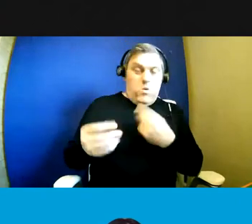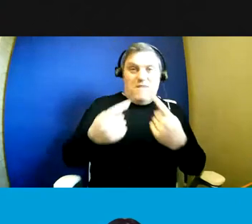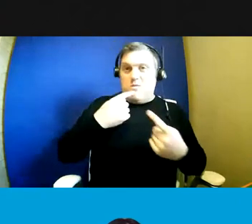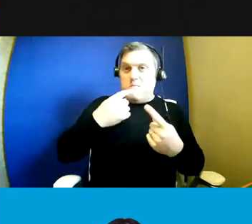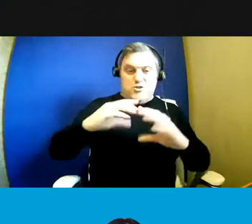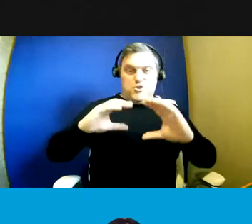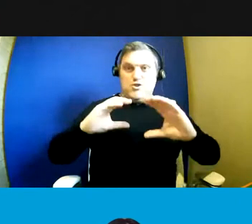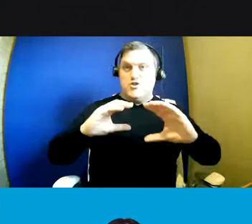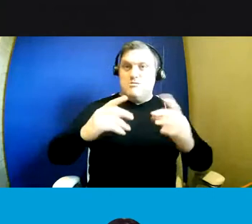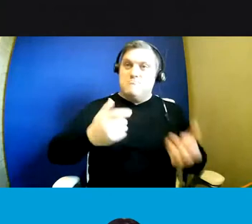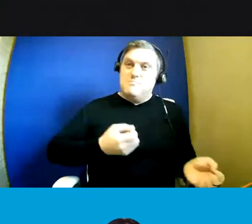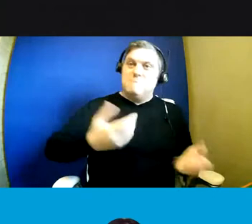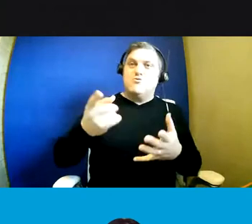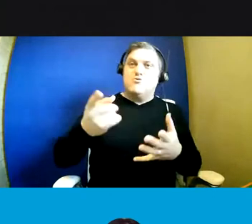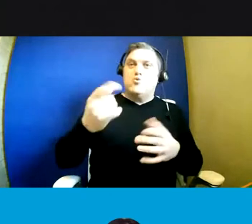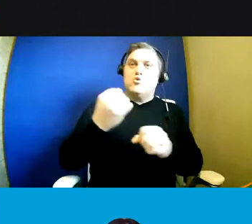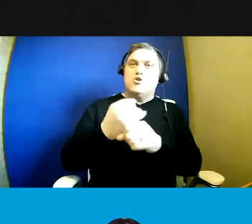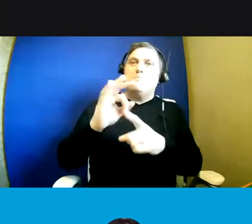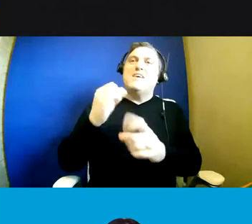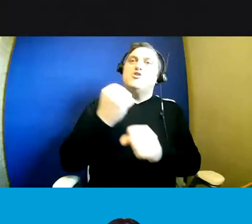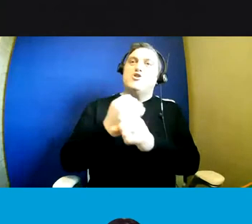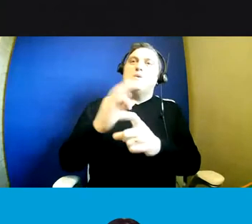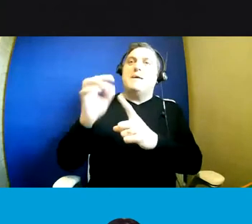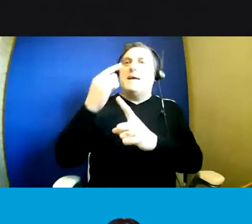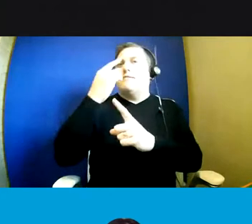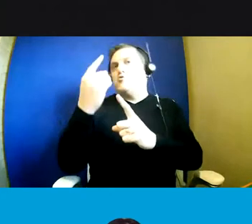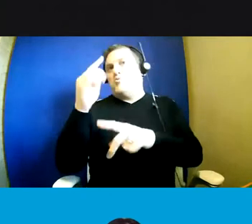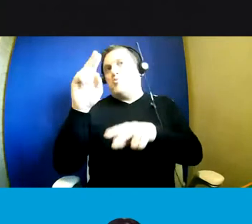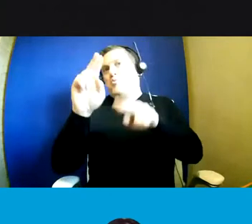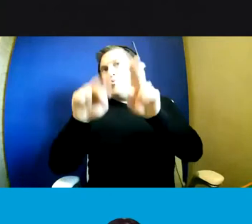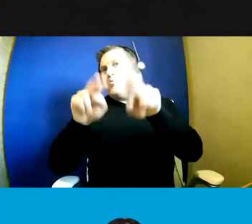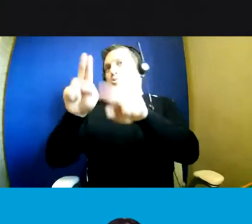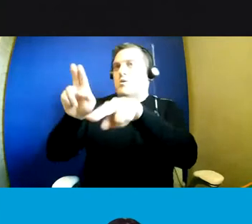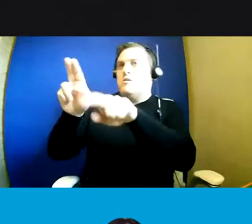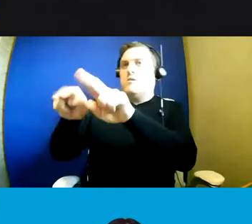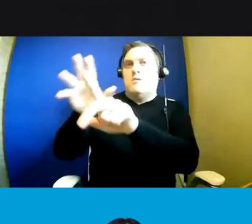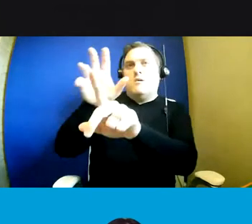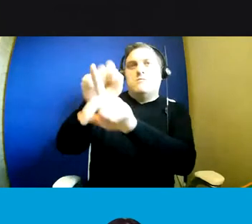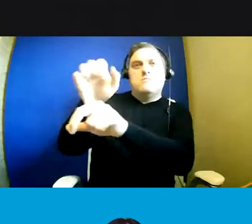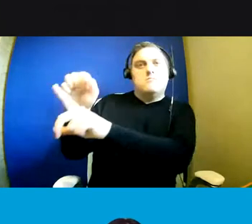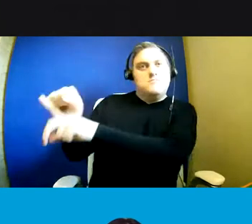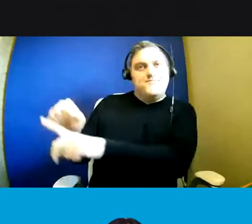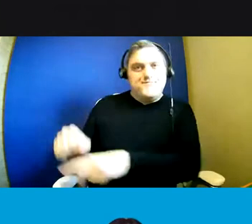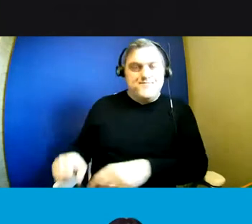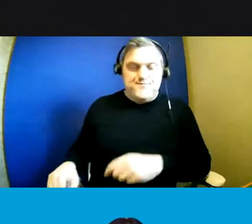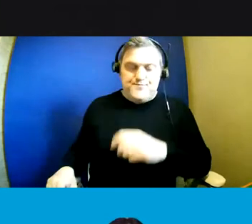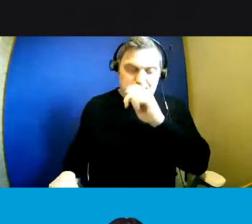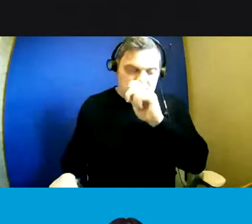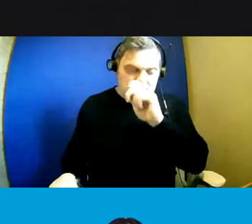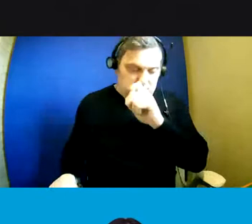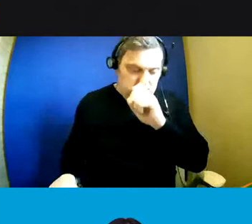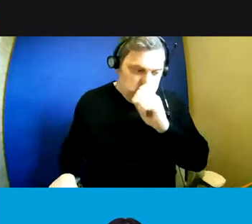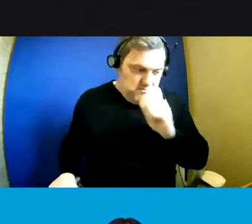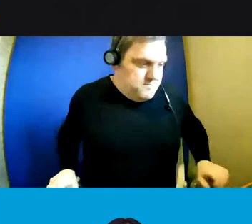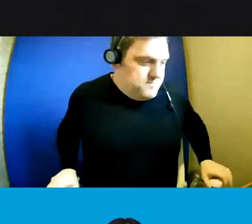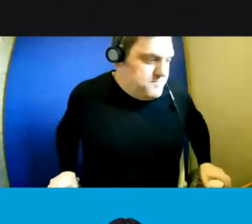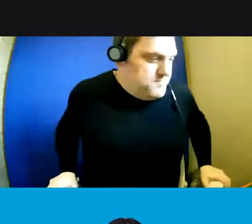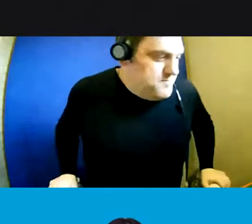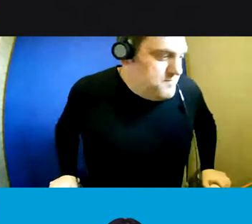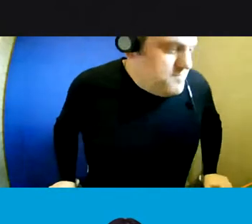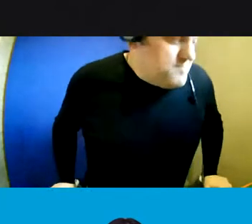of information there to support GPs, help patients in that diagnosis. So just to add